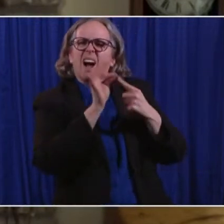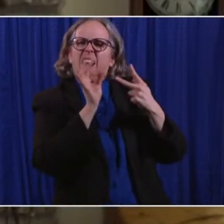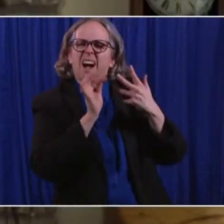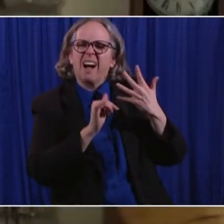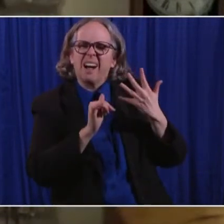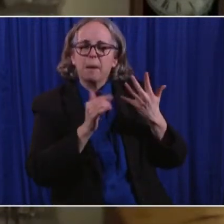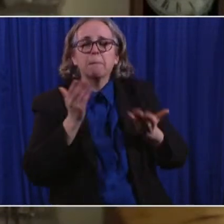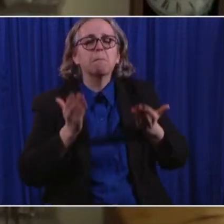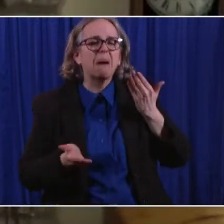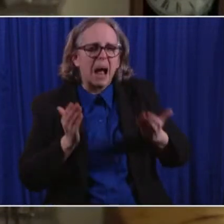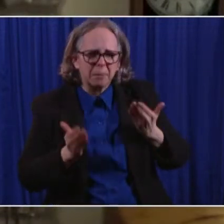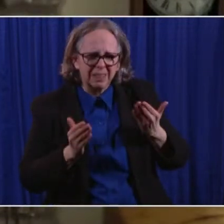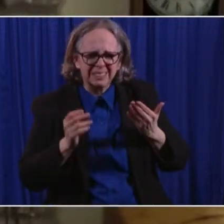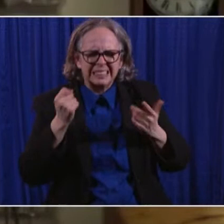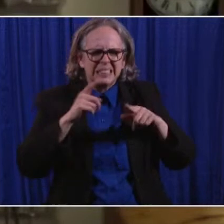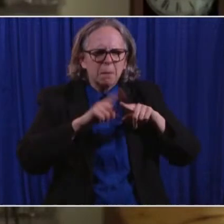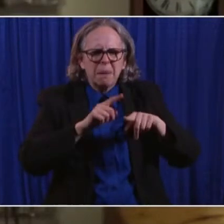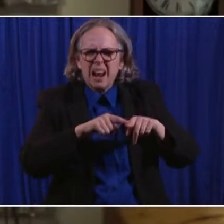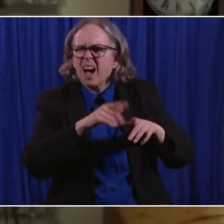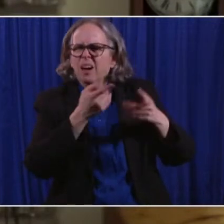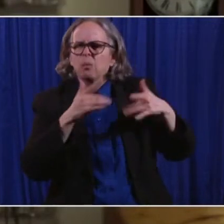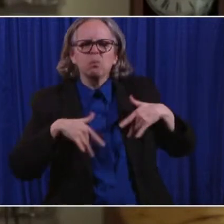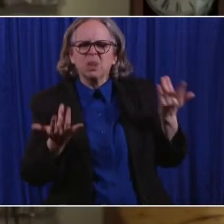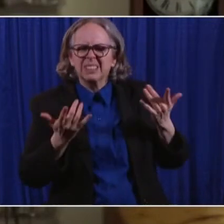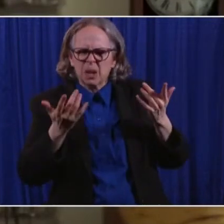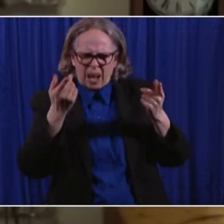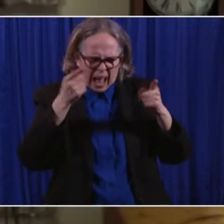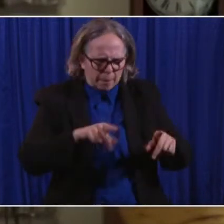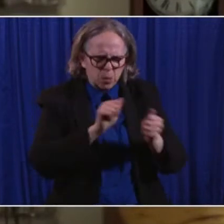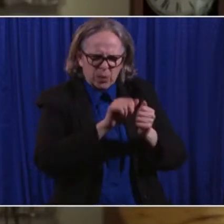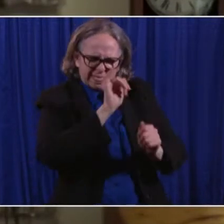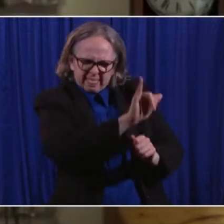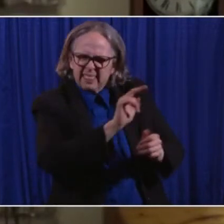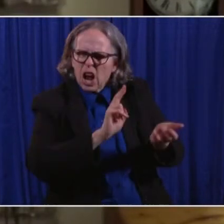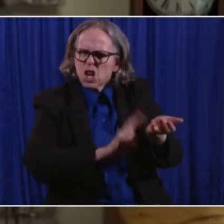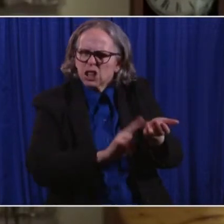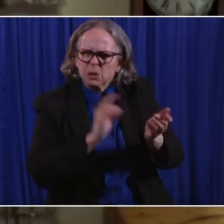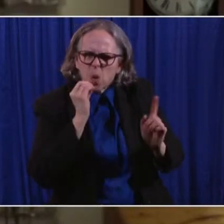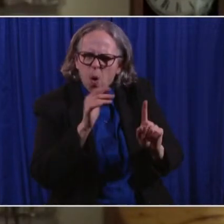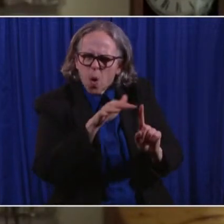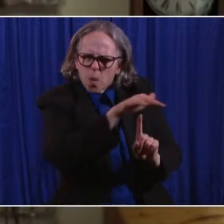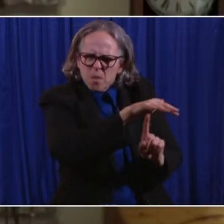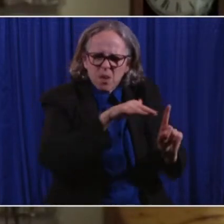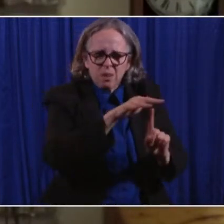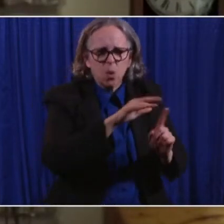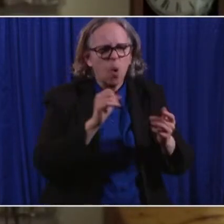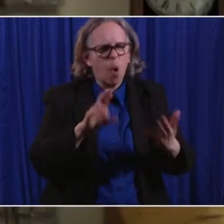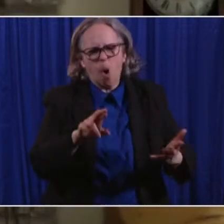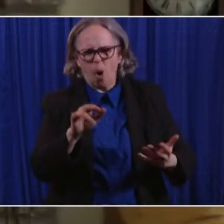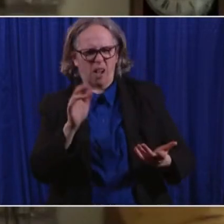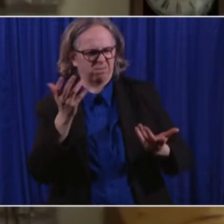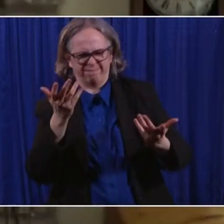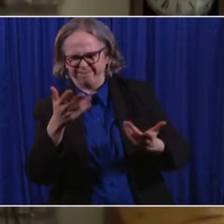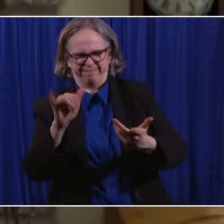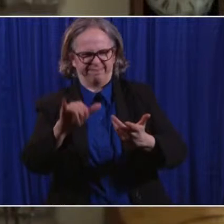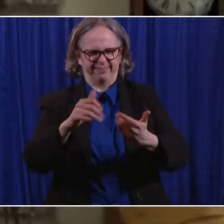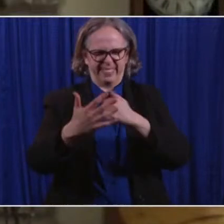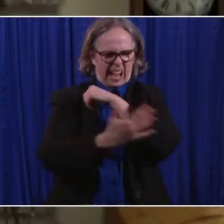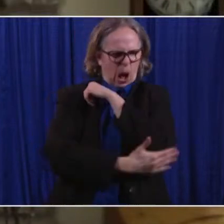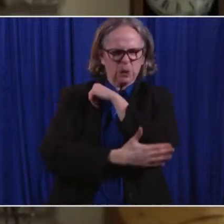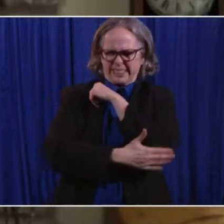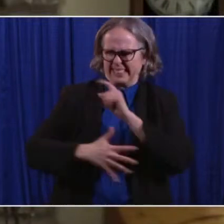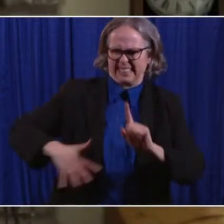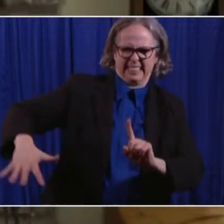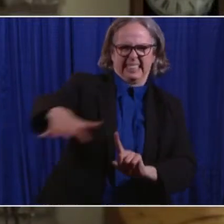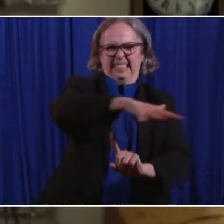what is going on in that particular nursing home, or it may depend on if there's a lot of